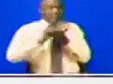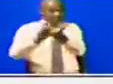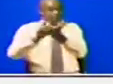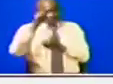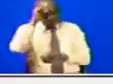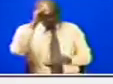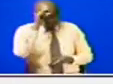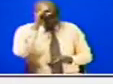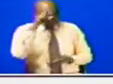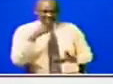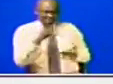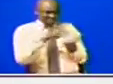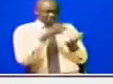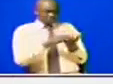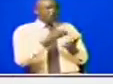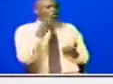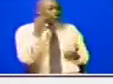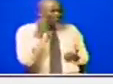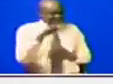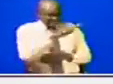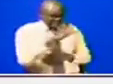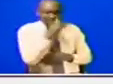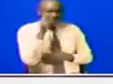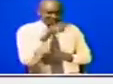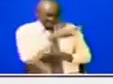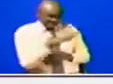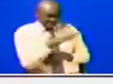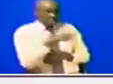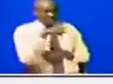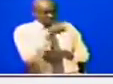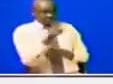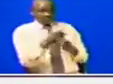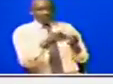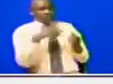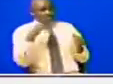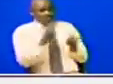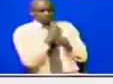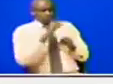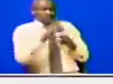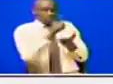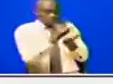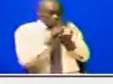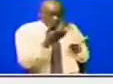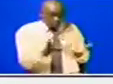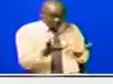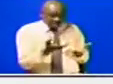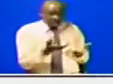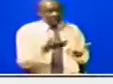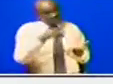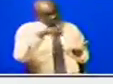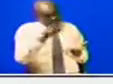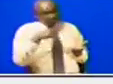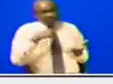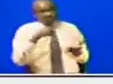Right. So we're in a situation where the domestic sector, the private sector, is being squeezed out of credit in the domestic space, and yet we're still going into